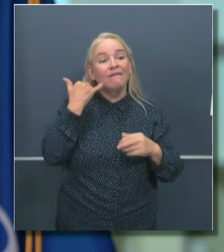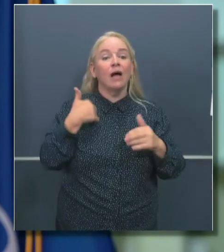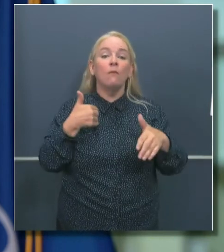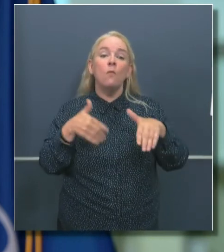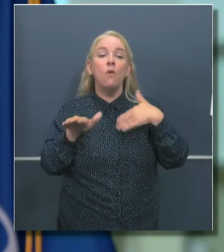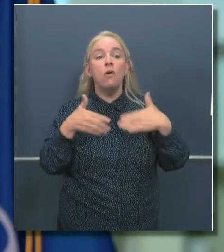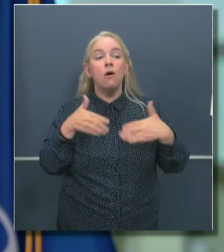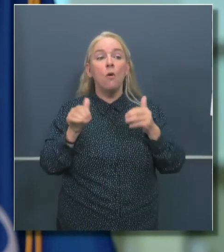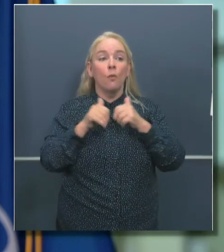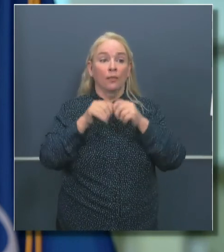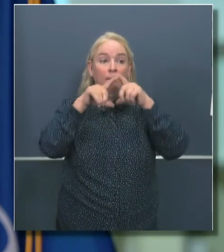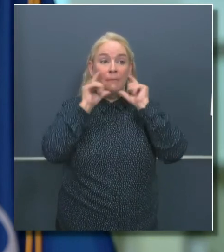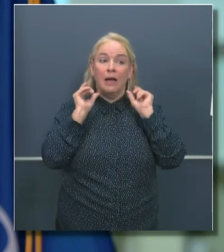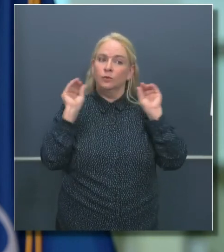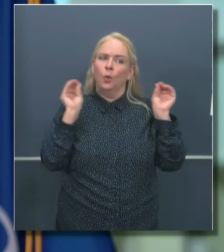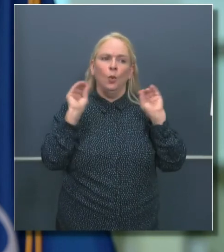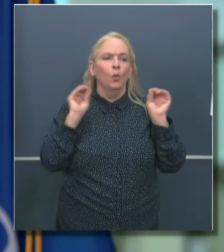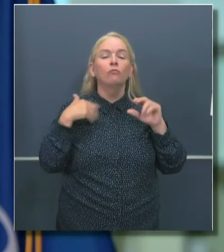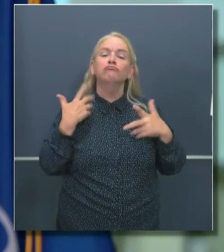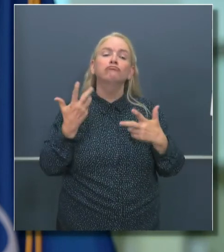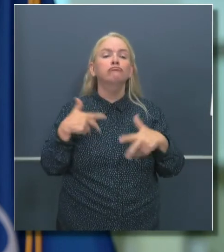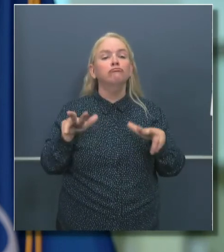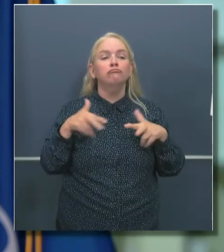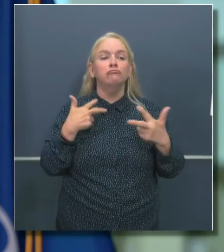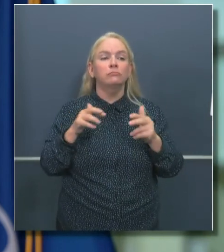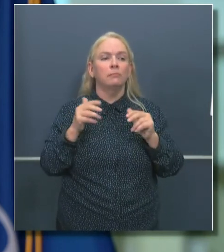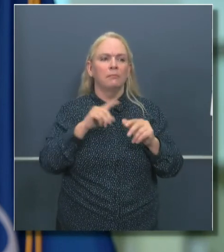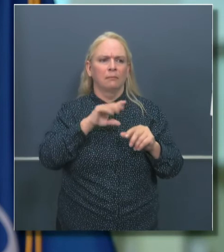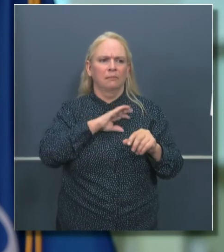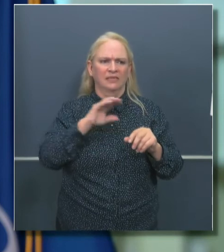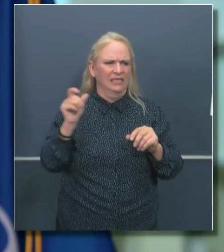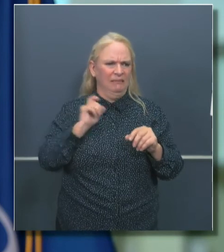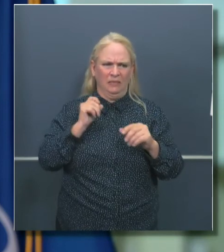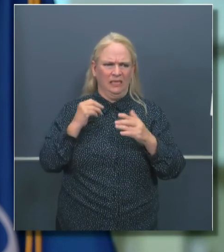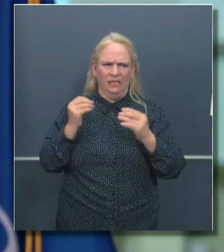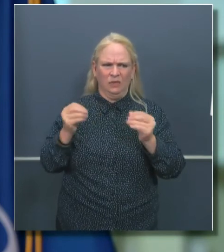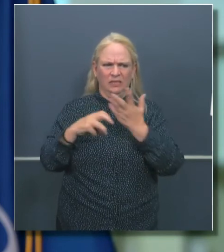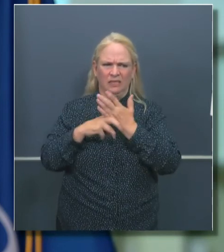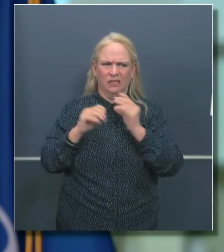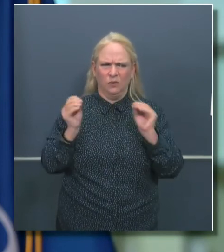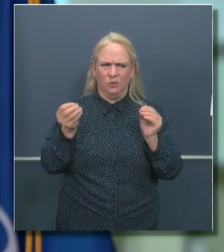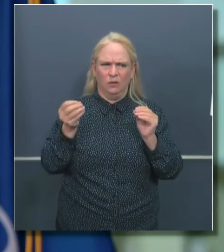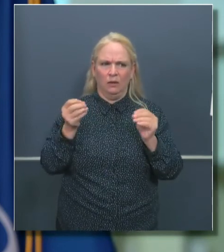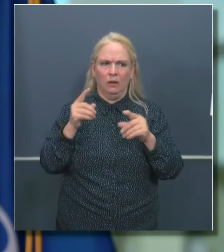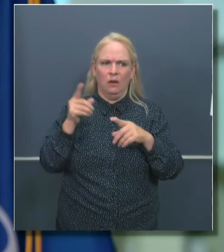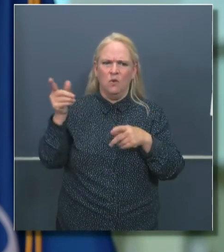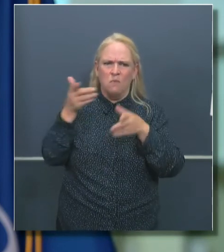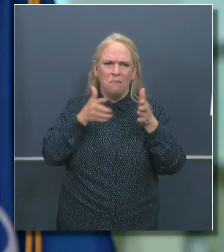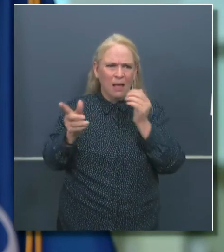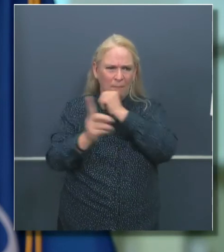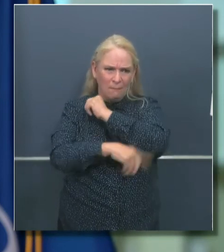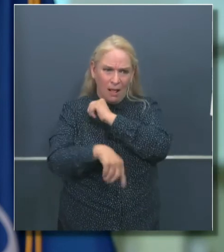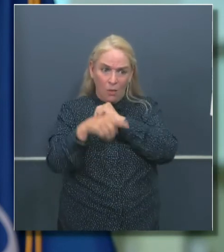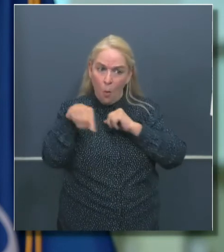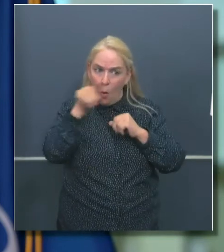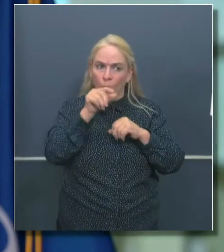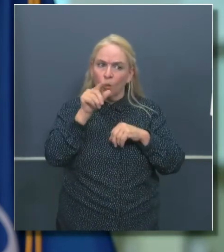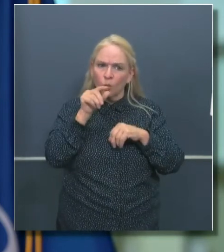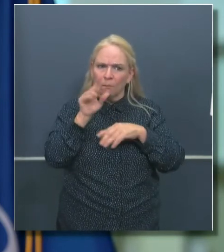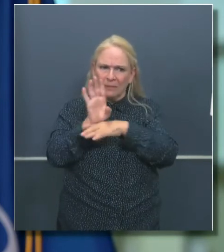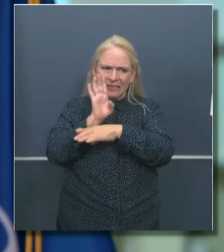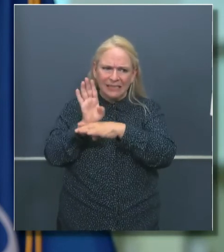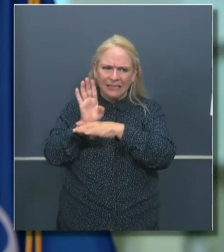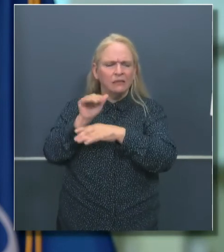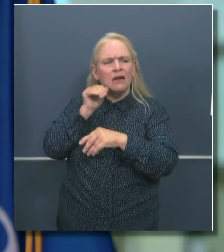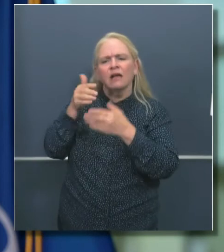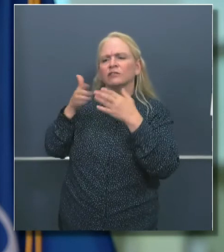I guess I don't understand why all of the consequence and onus is on the businesses, not the individual. Yeah, forgive me if you were led to